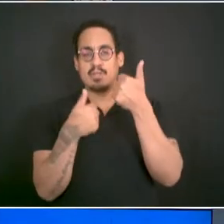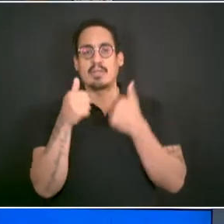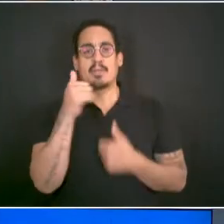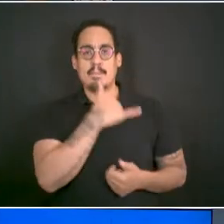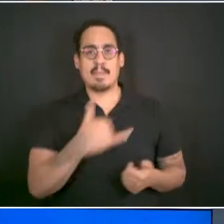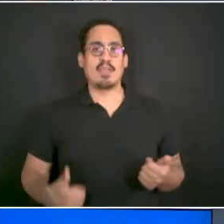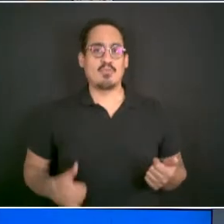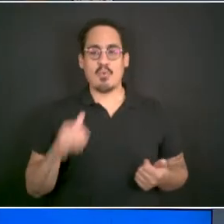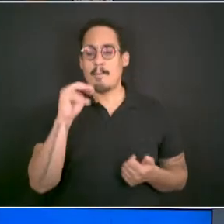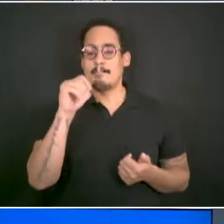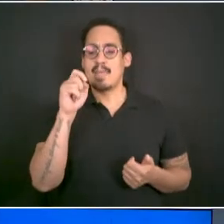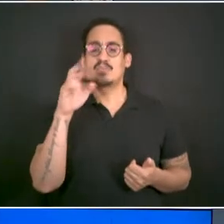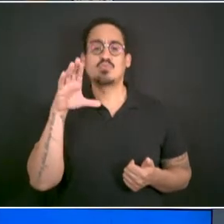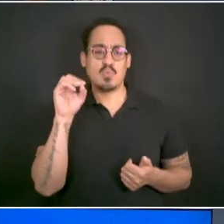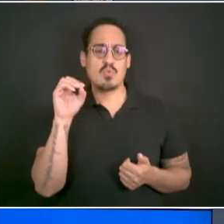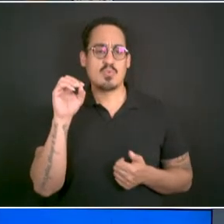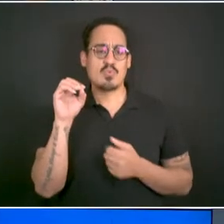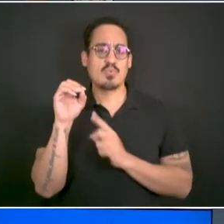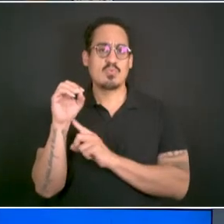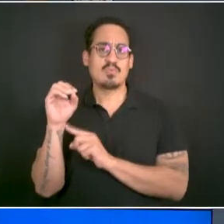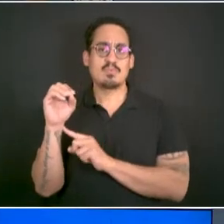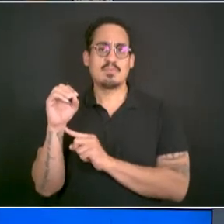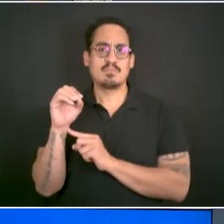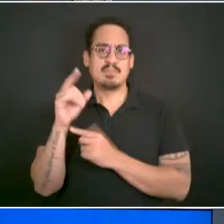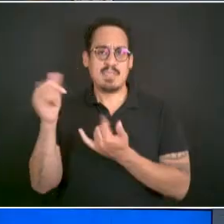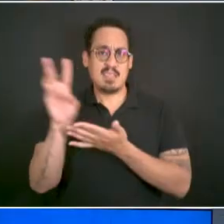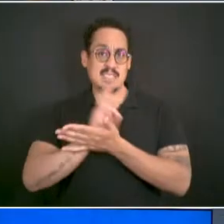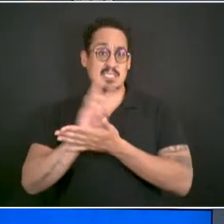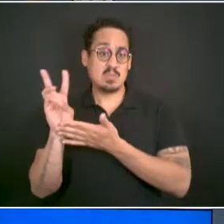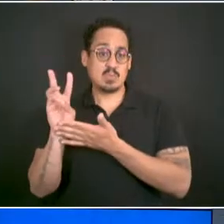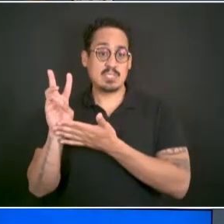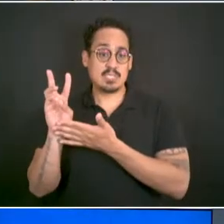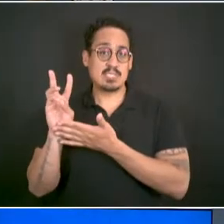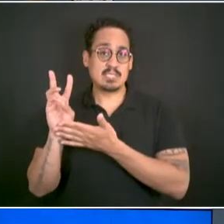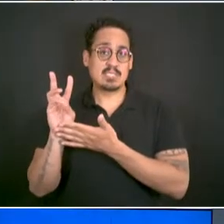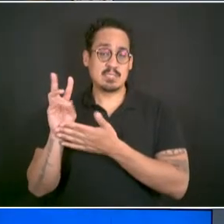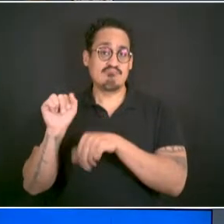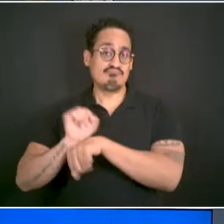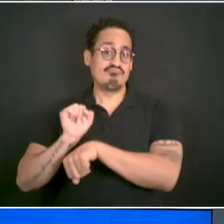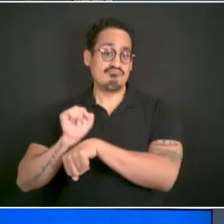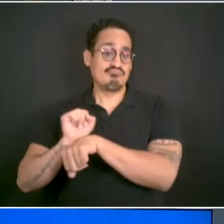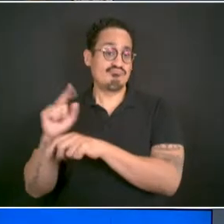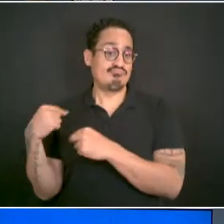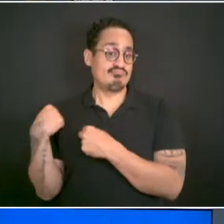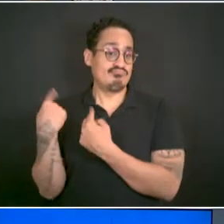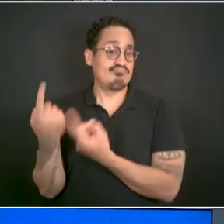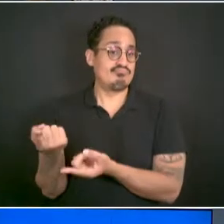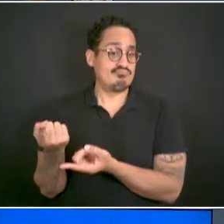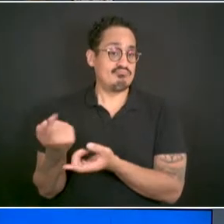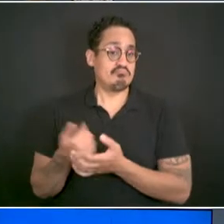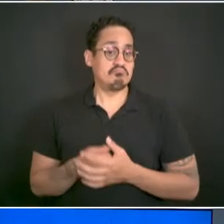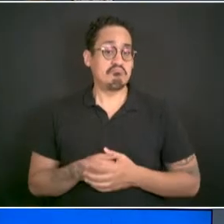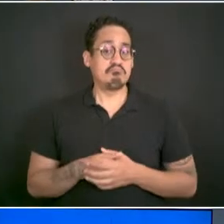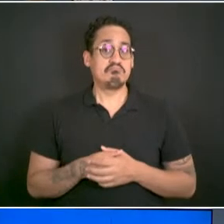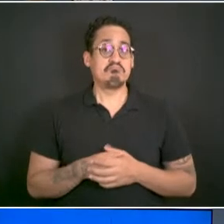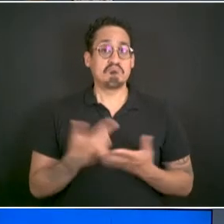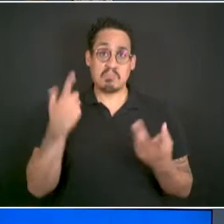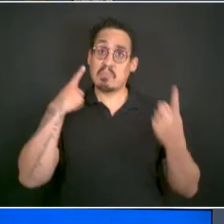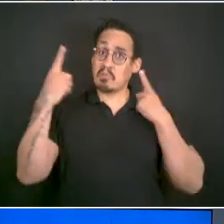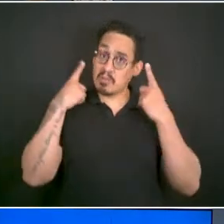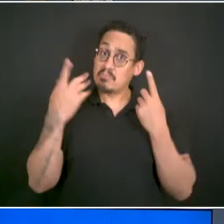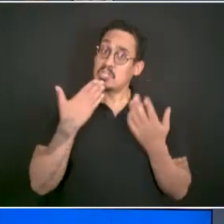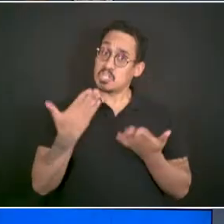in the job for a little over 6 weeks. I've heard some good things about him. People feel